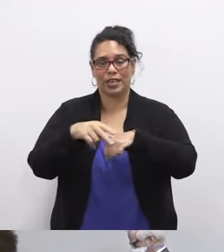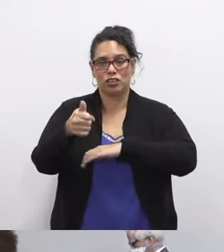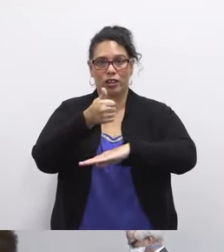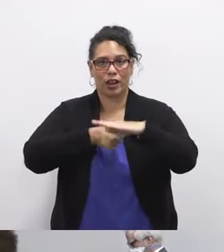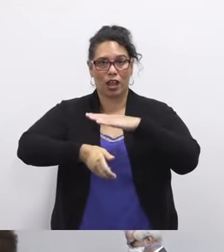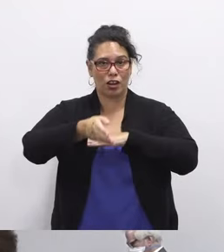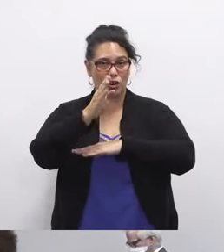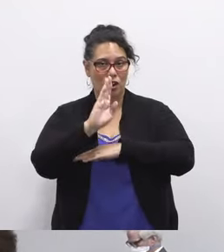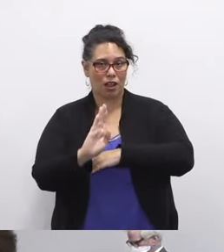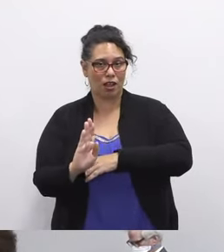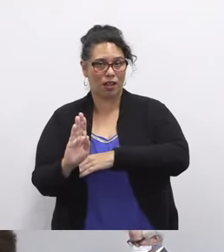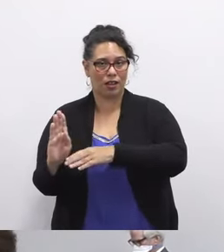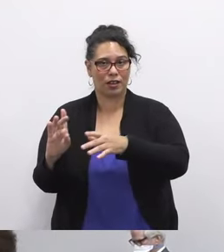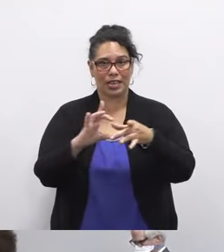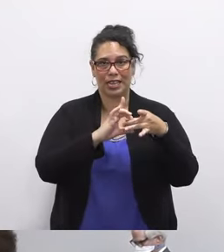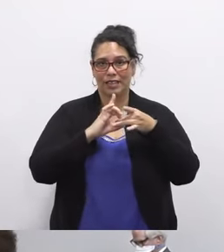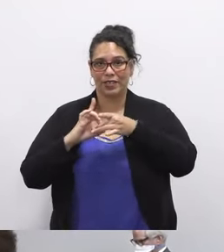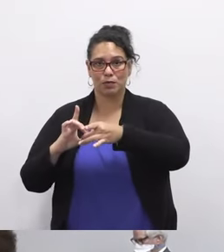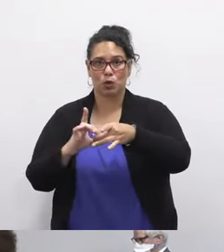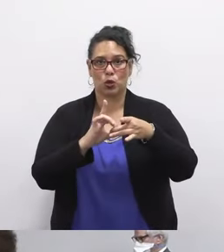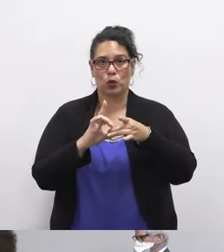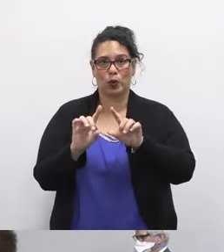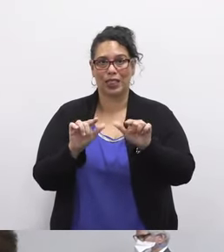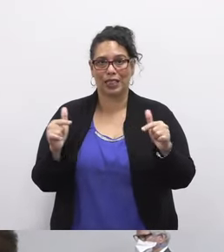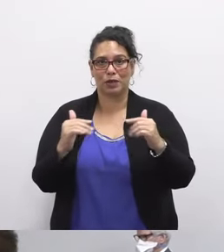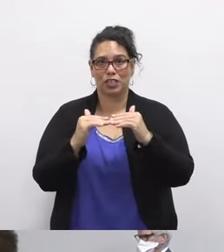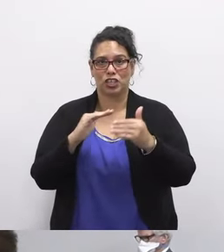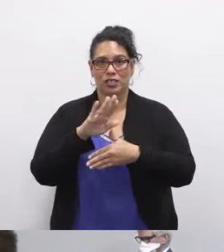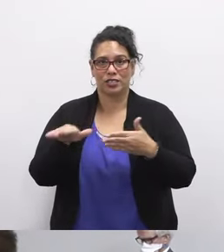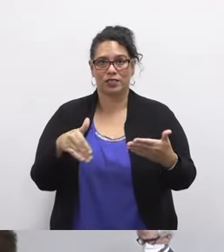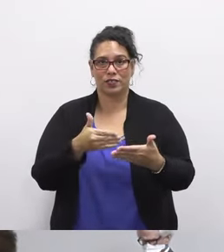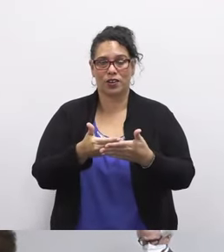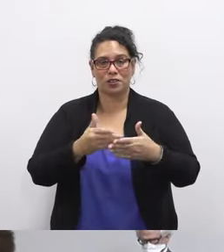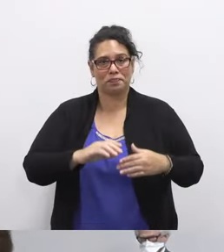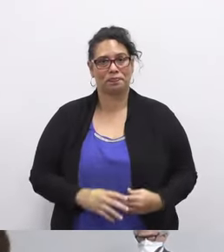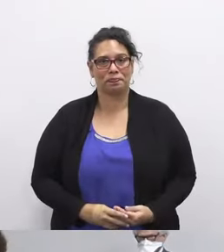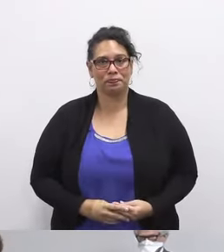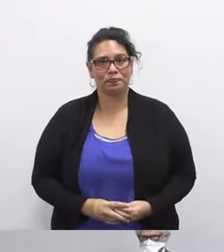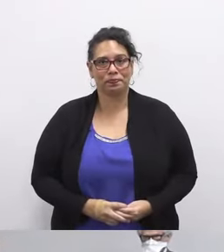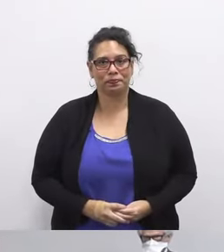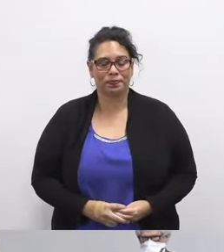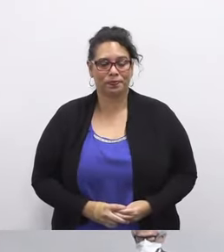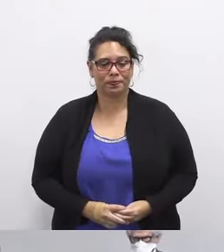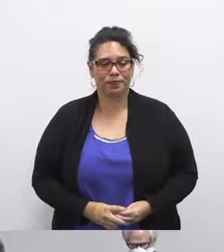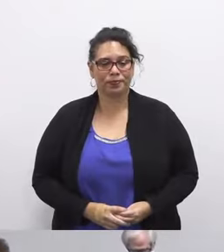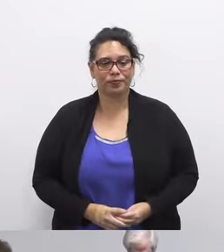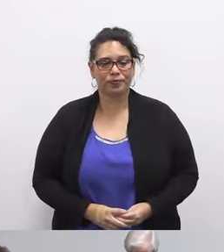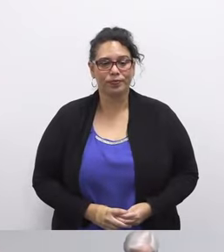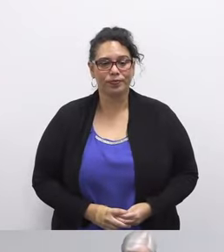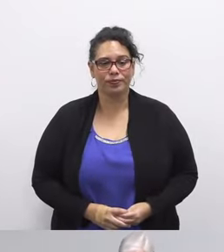one nation, under God, indivisible, with liberty and justice for all.